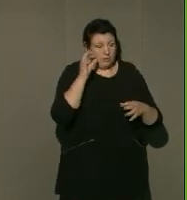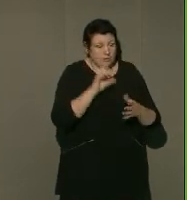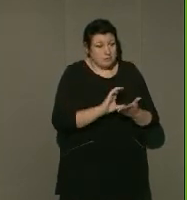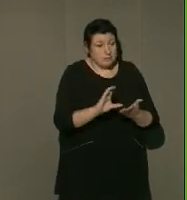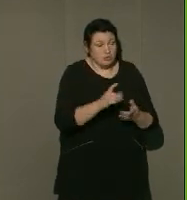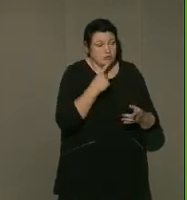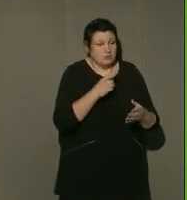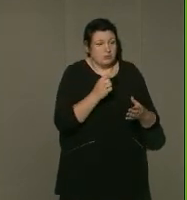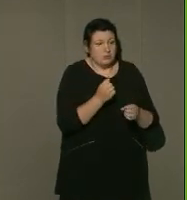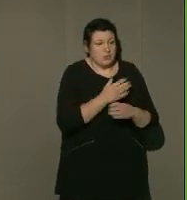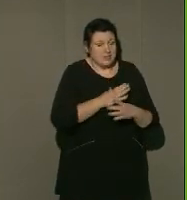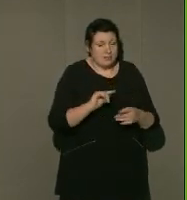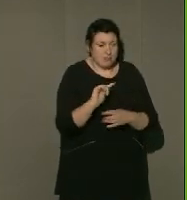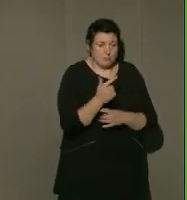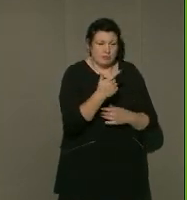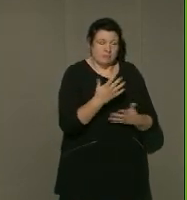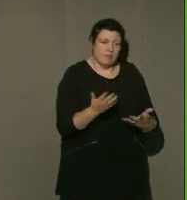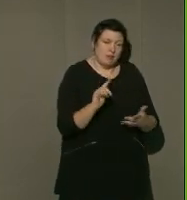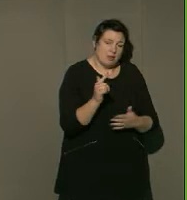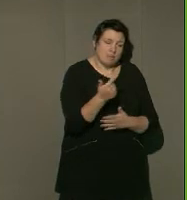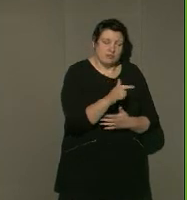conference in Bristol last year.